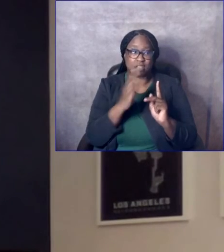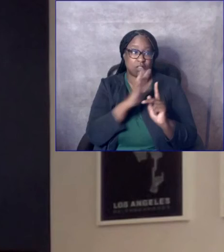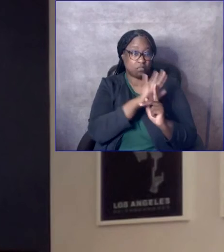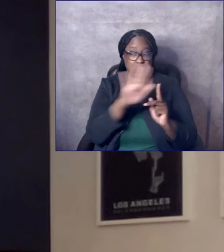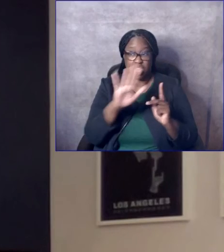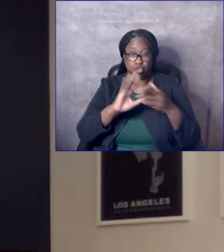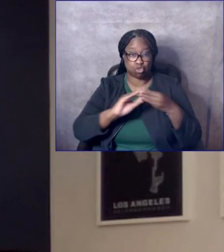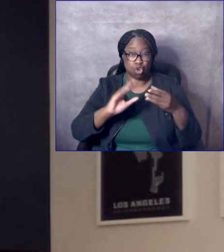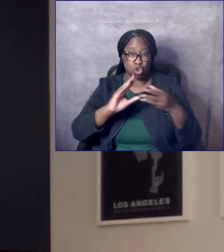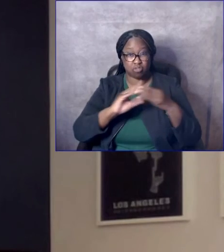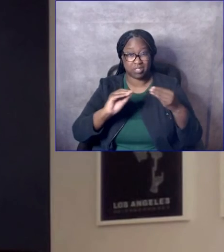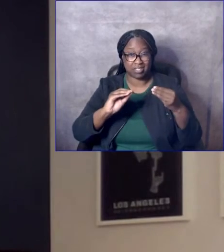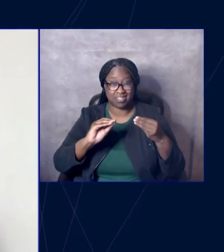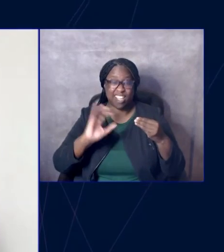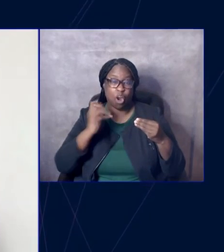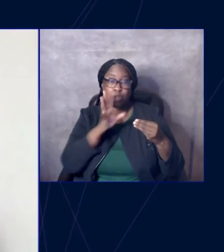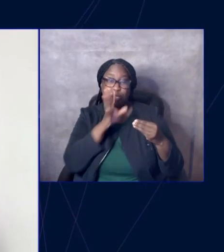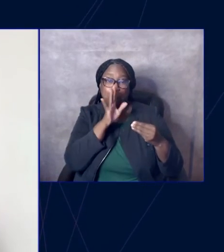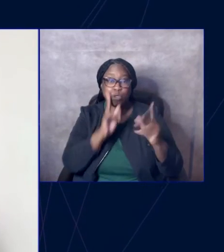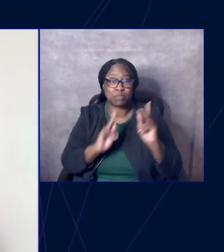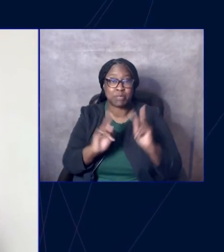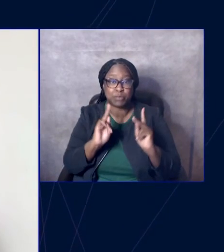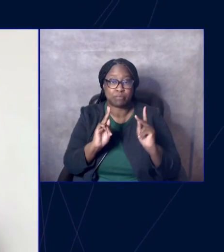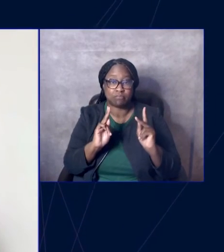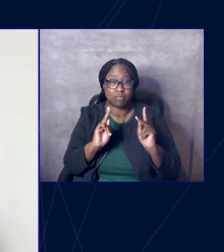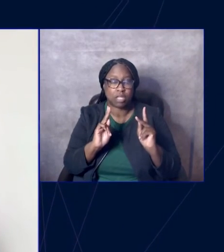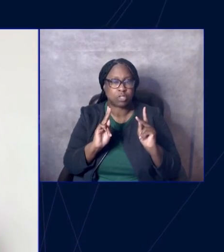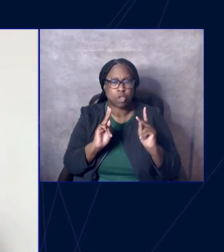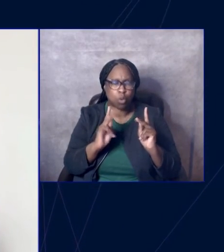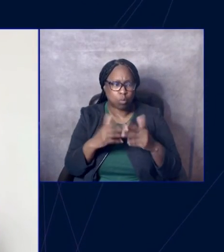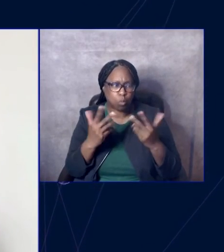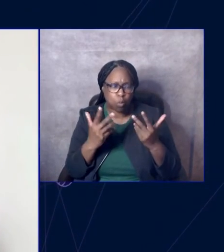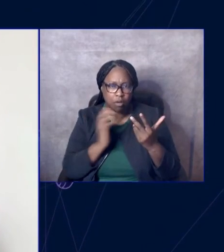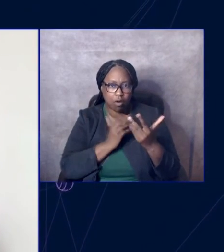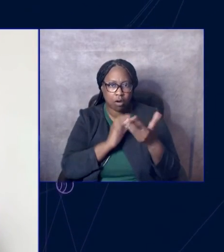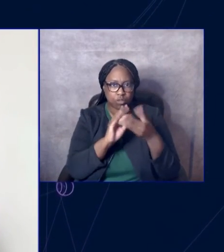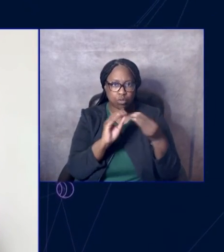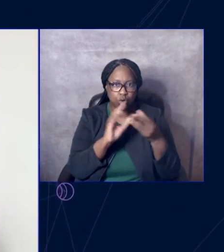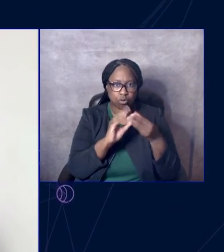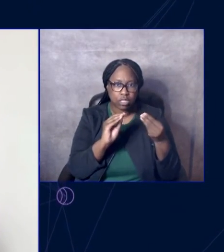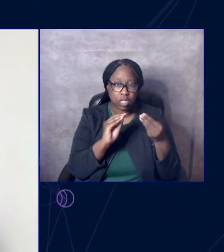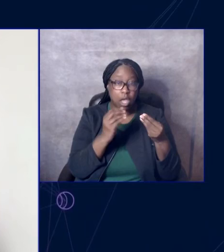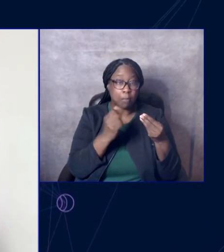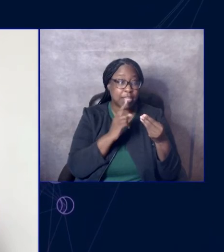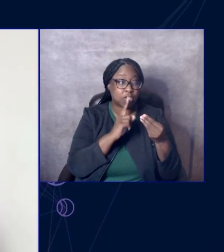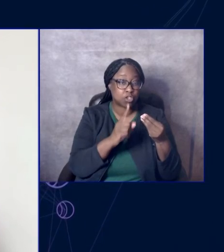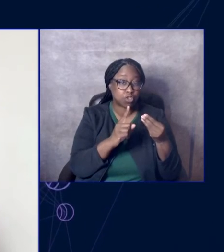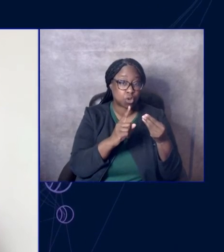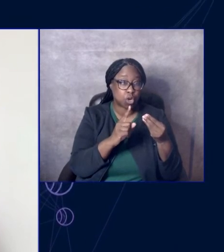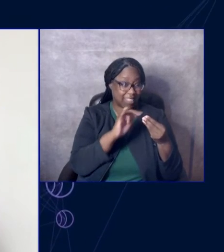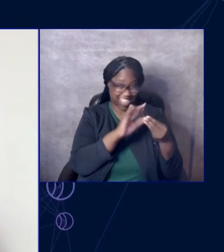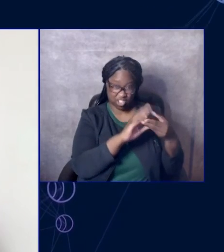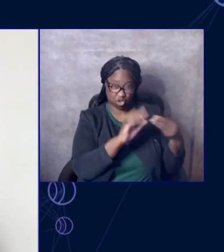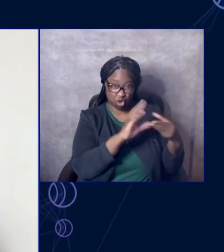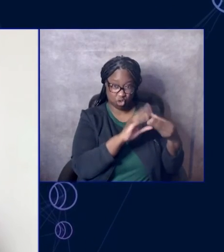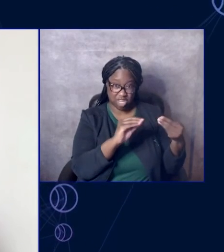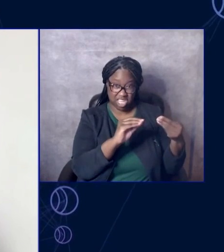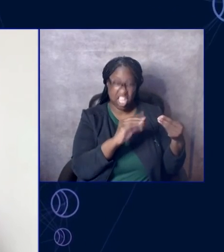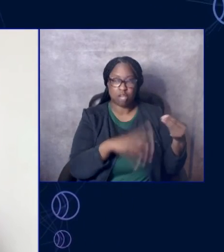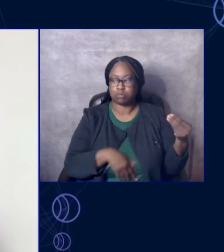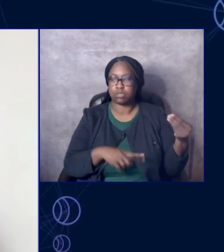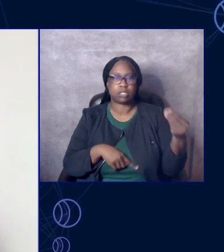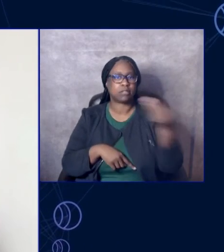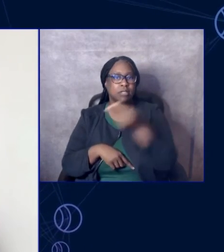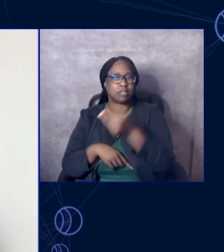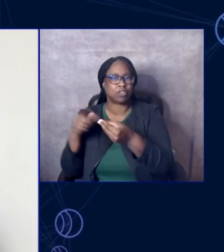us to know what stories we had, and those were the stories that we were making sure that we were connecting with reporters. You know, a lot of times we get